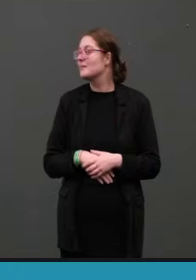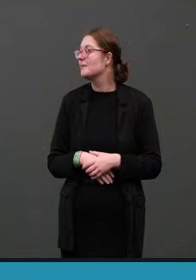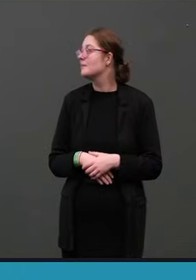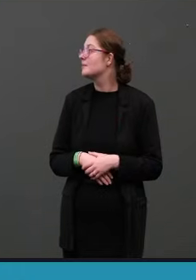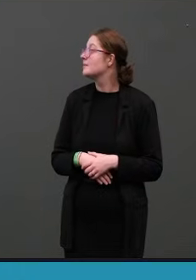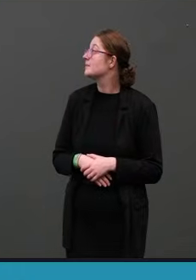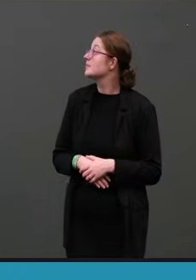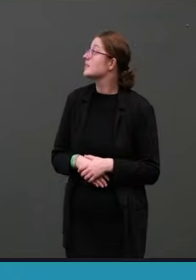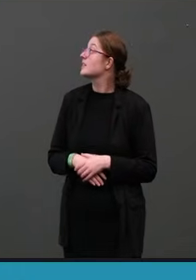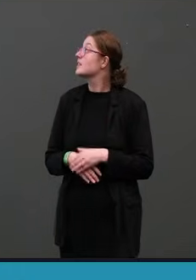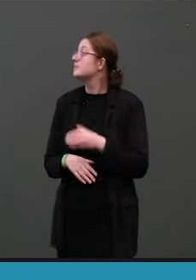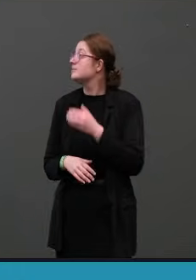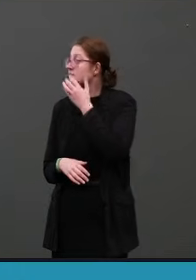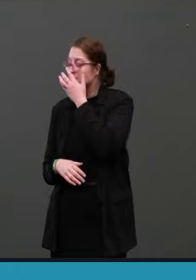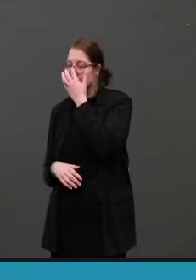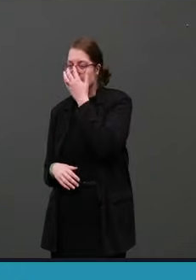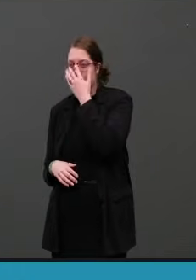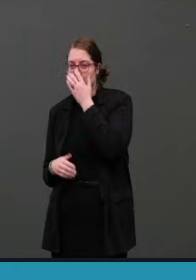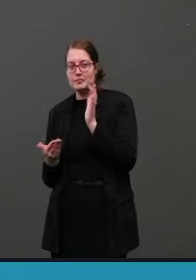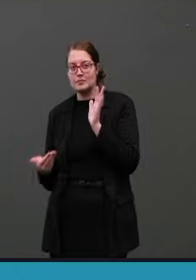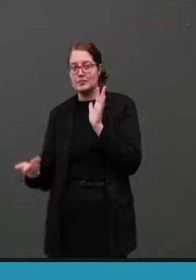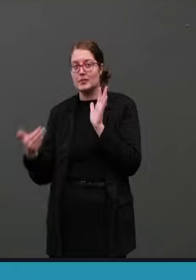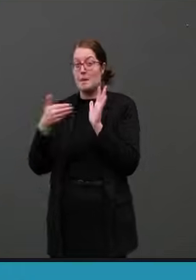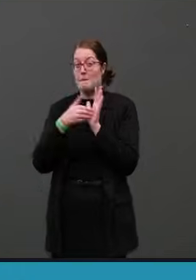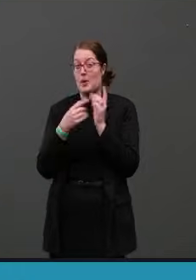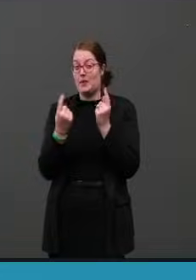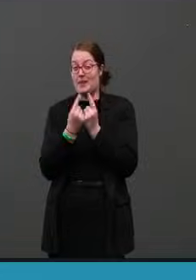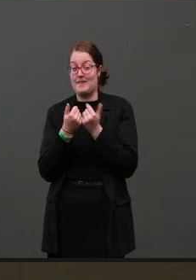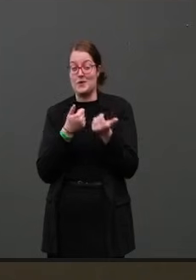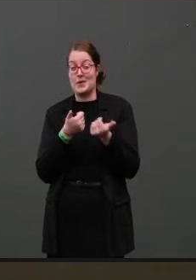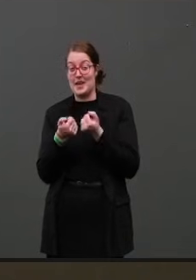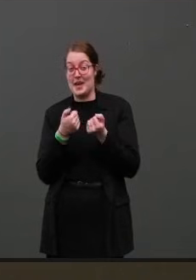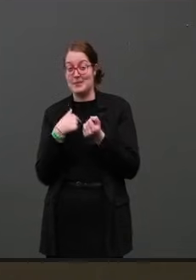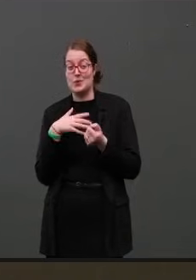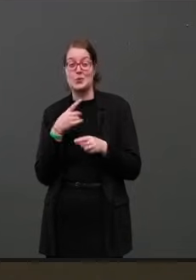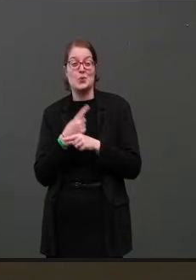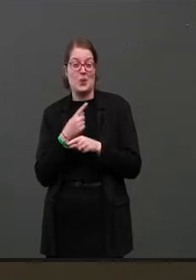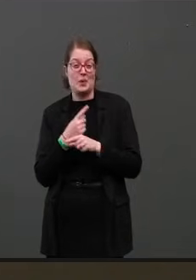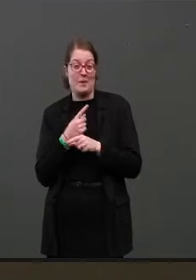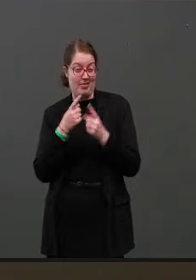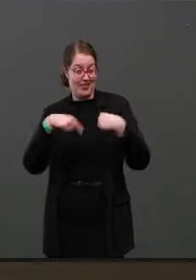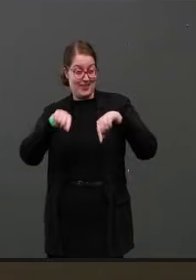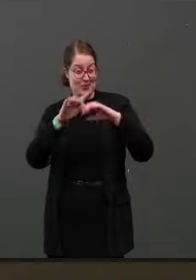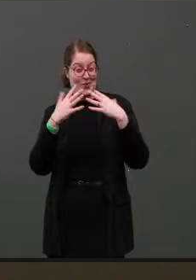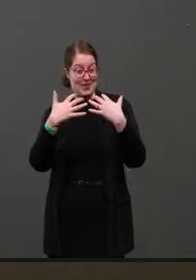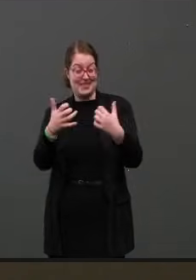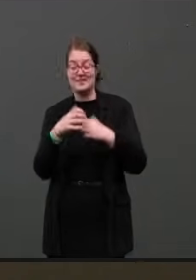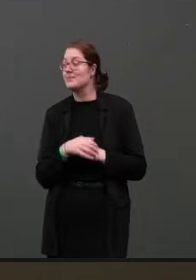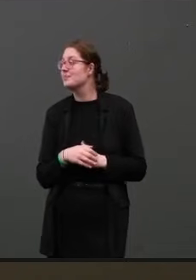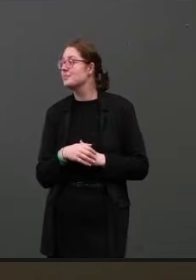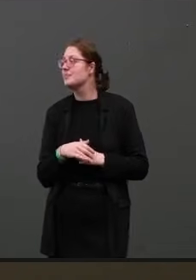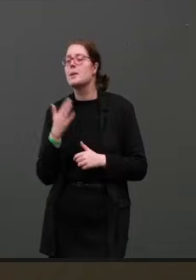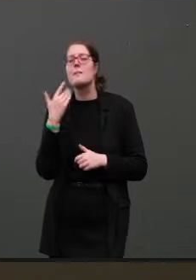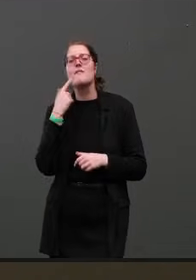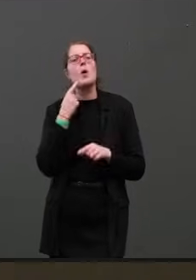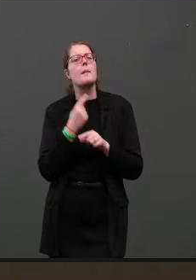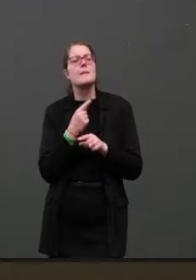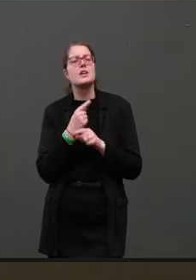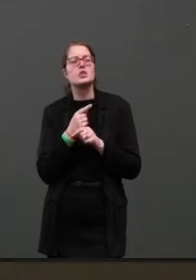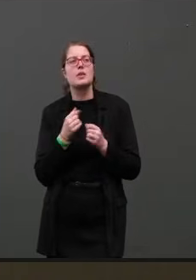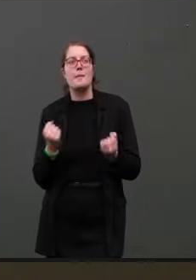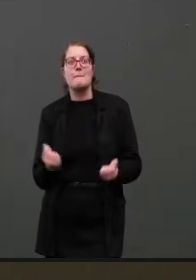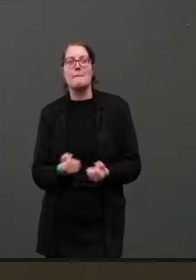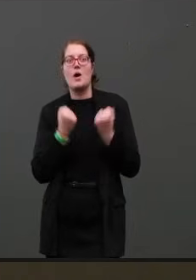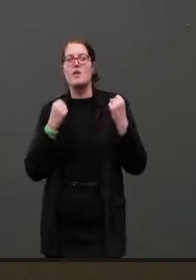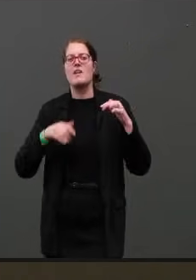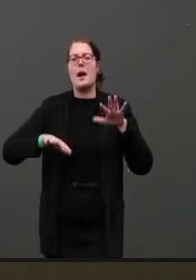There's an additional bonus stage here for games that I want to talk about just to this audience. Earlier I mentioned the power of ambiguity in endings. It